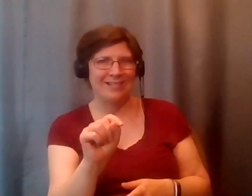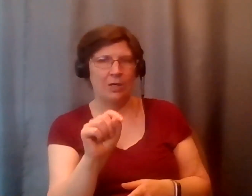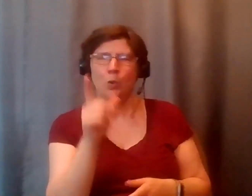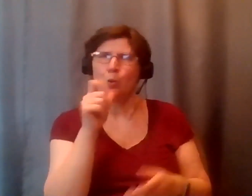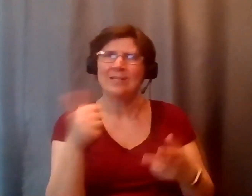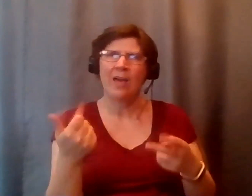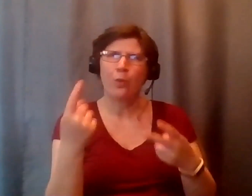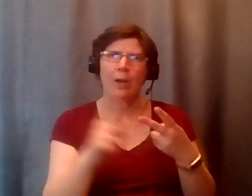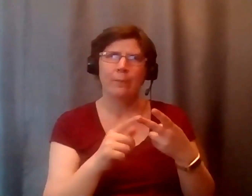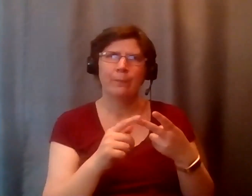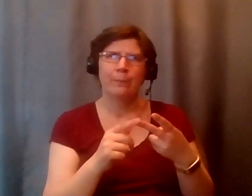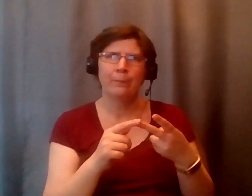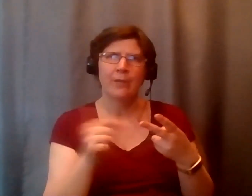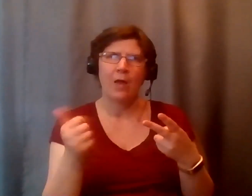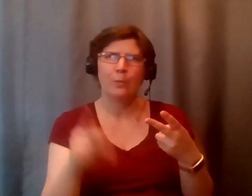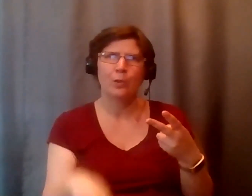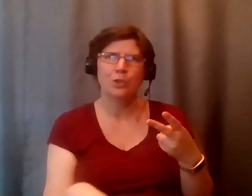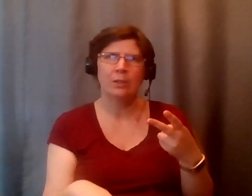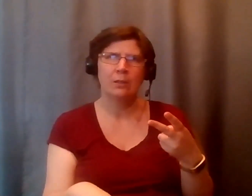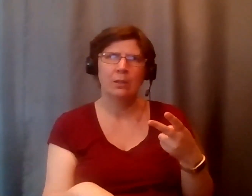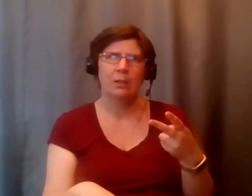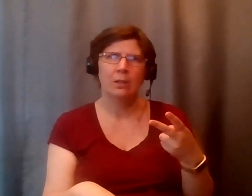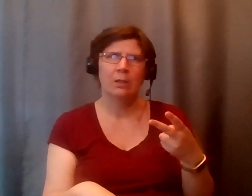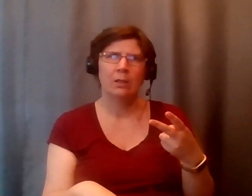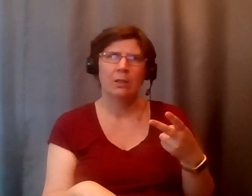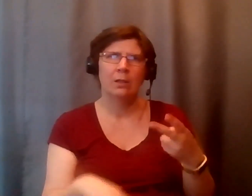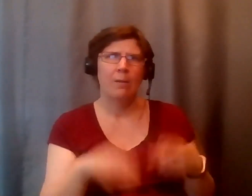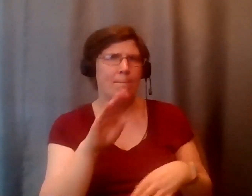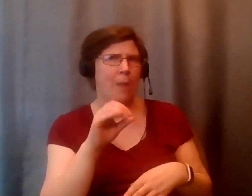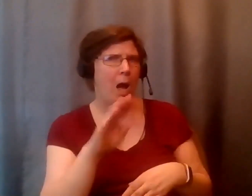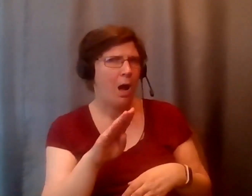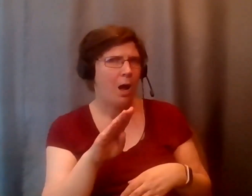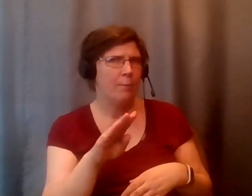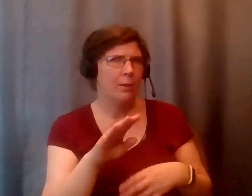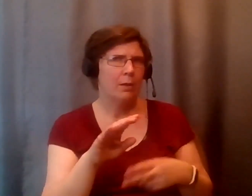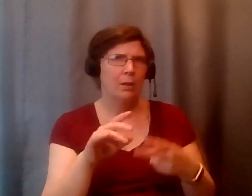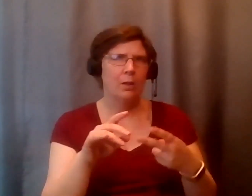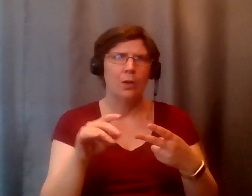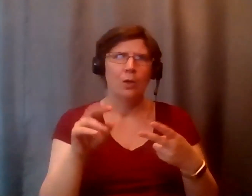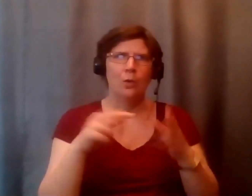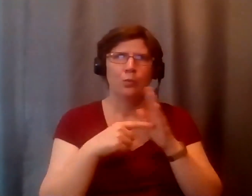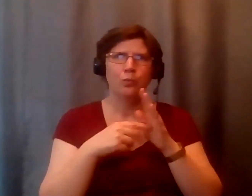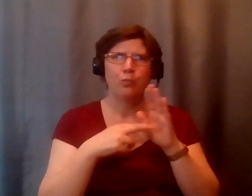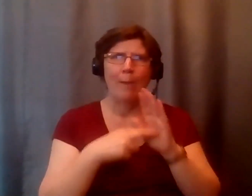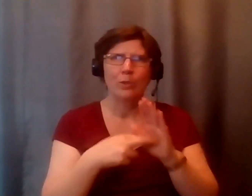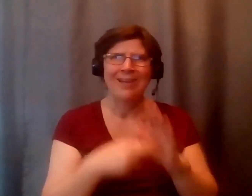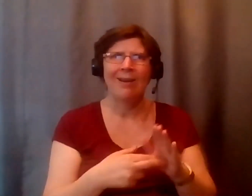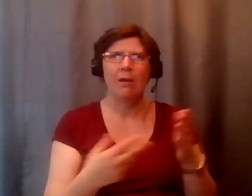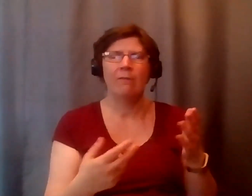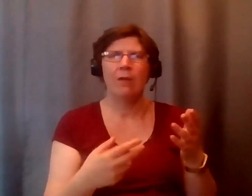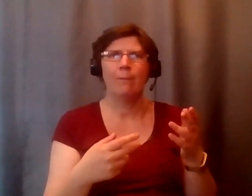one? Which one? Bob Morgan? Was No. it Maurice? Representative